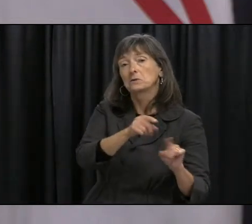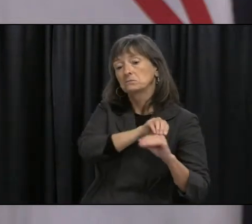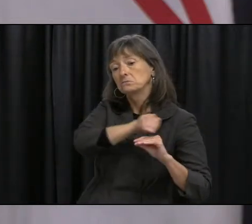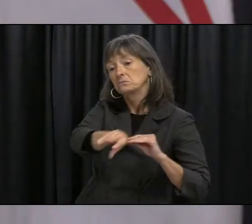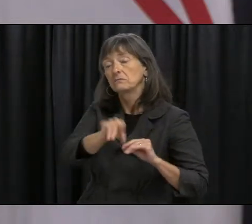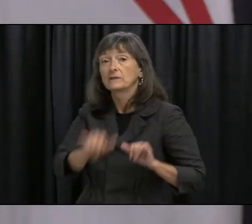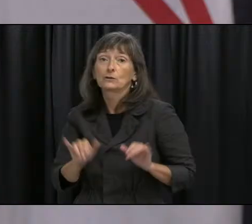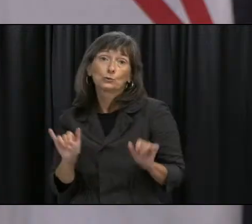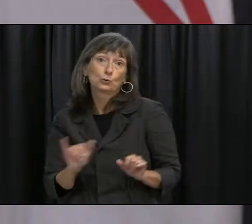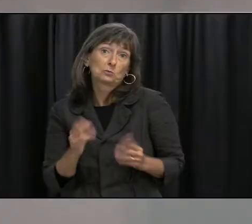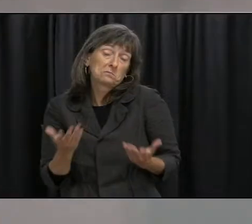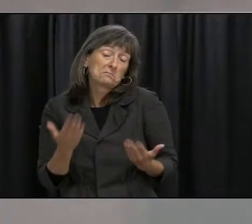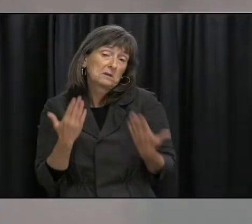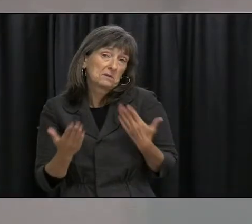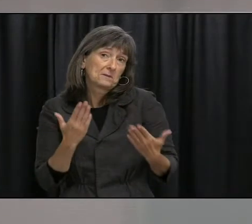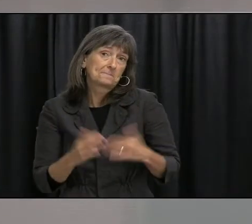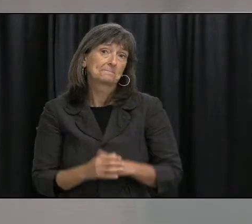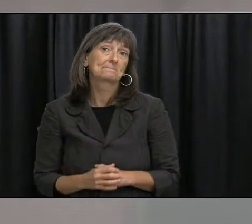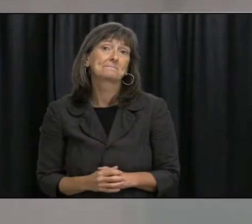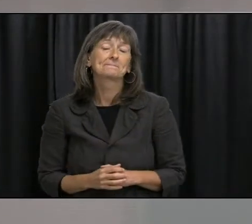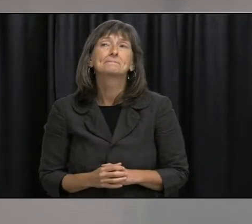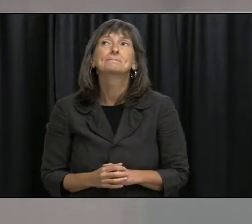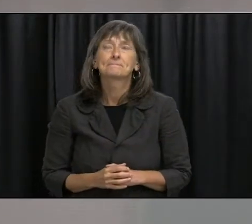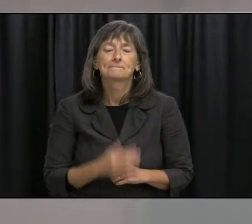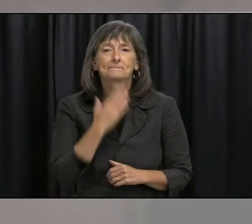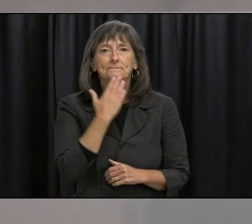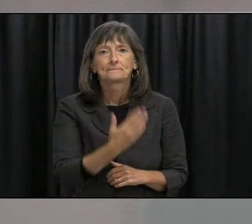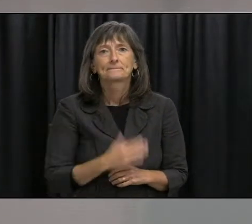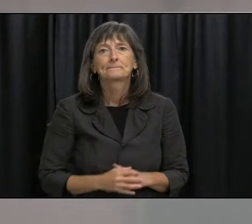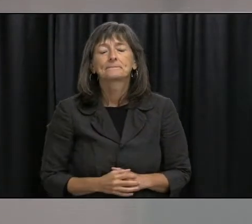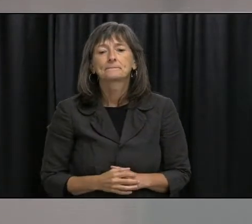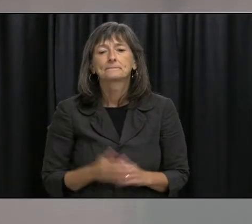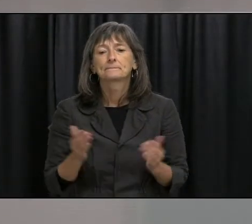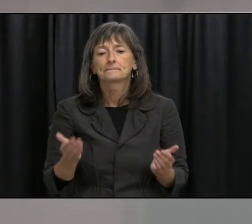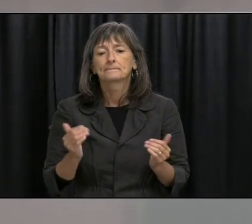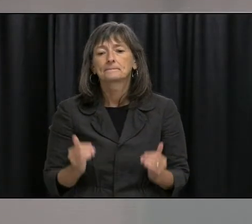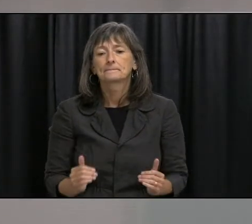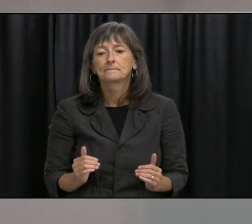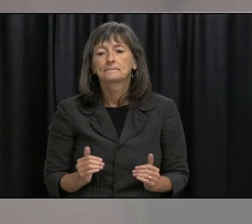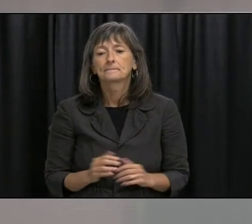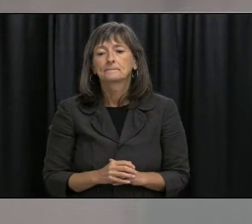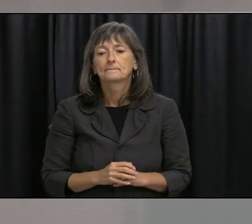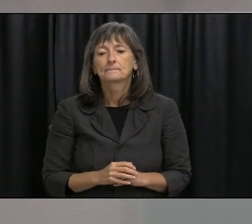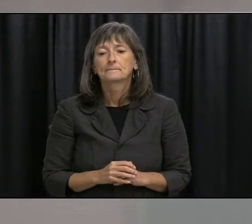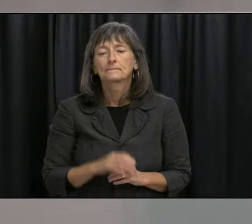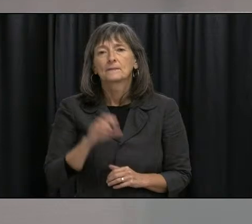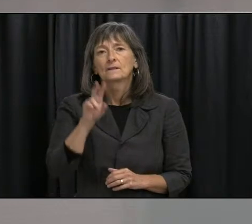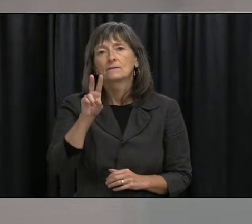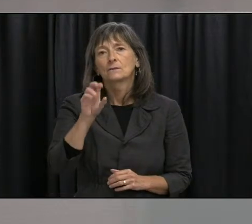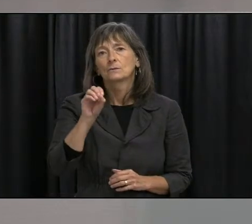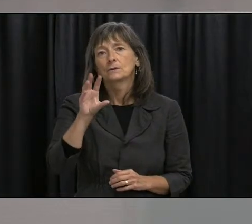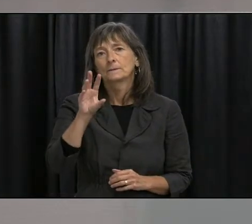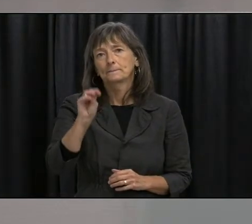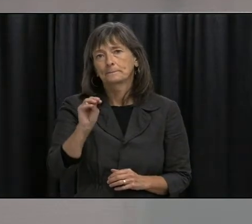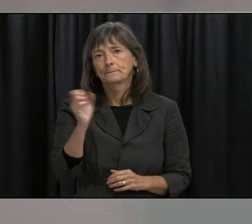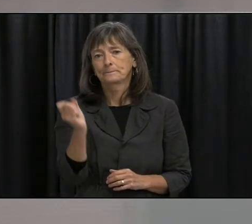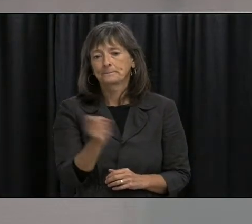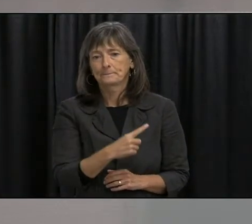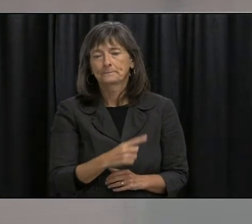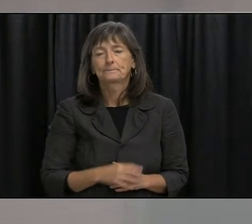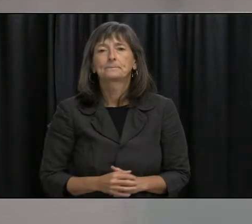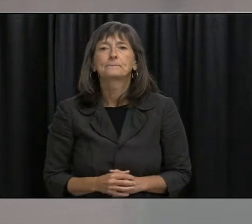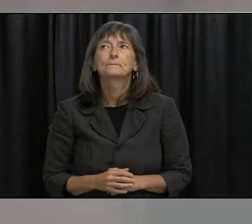So. Okay, thank you. Our next questions are from Brian Medore of the OCM News. Go